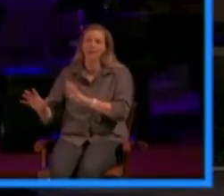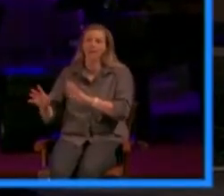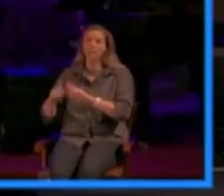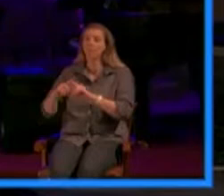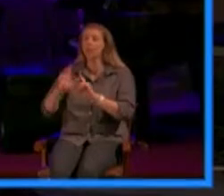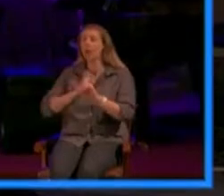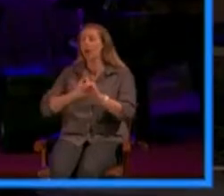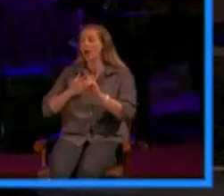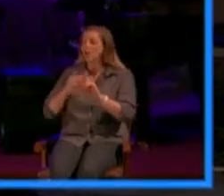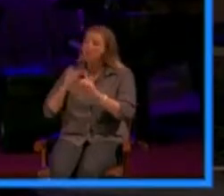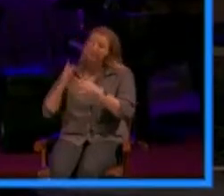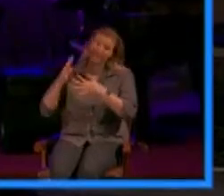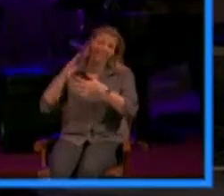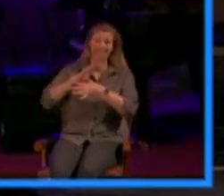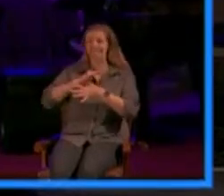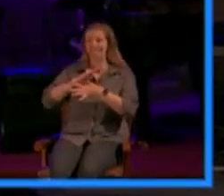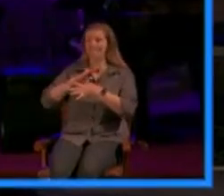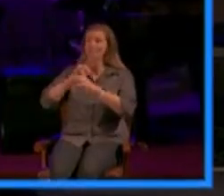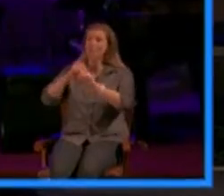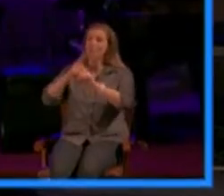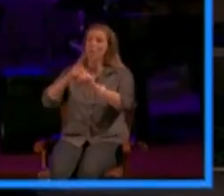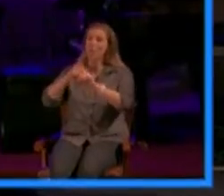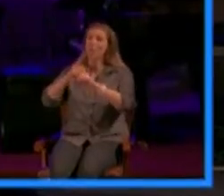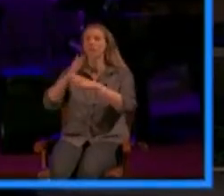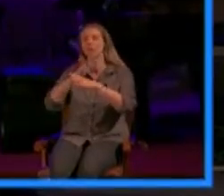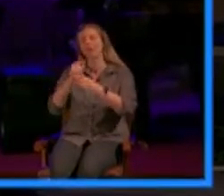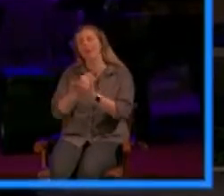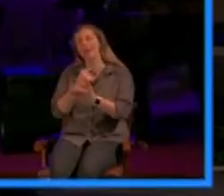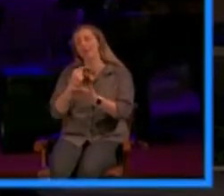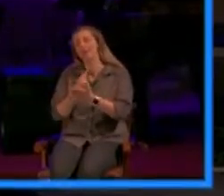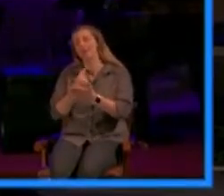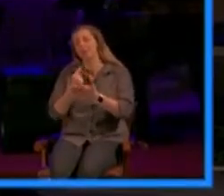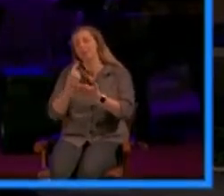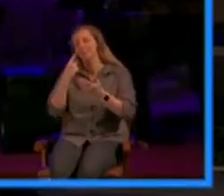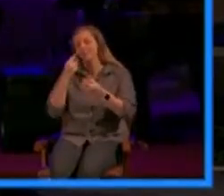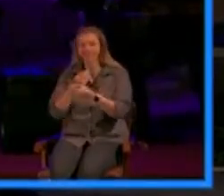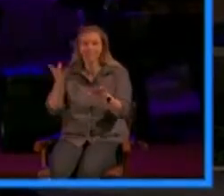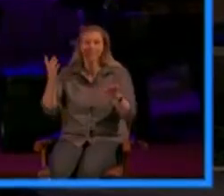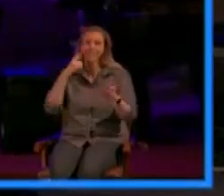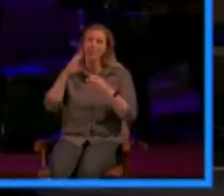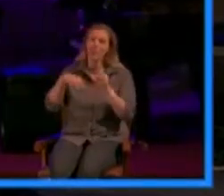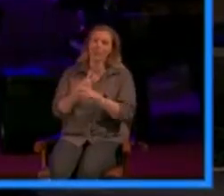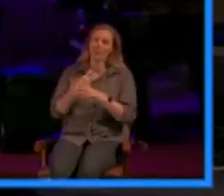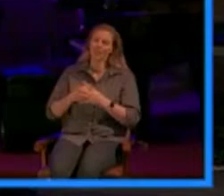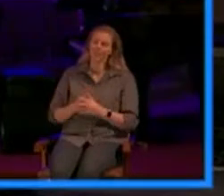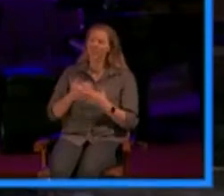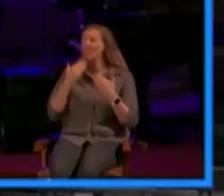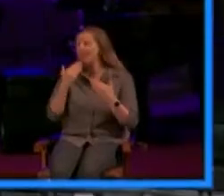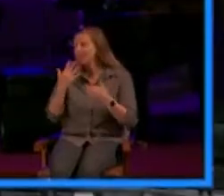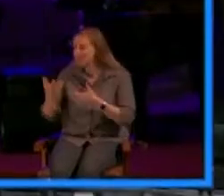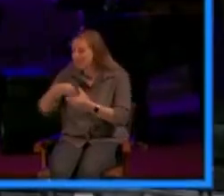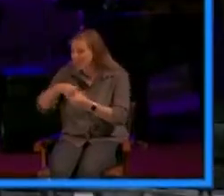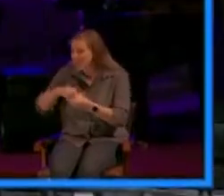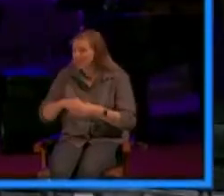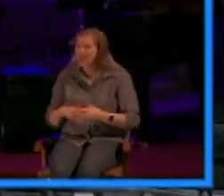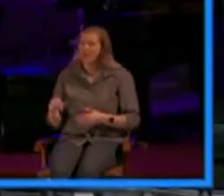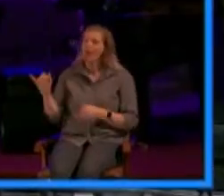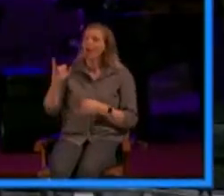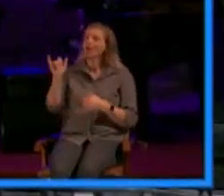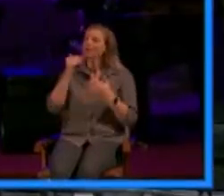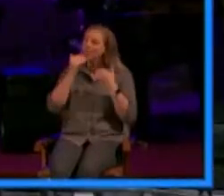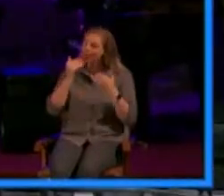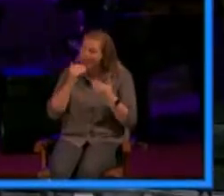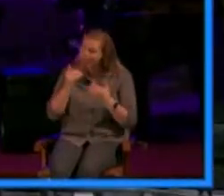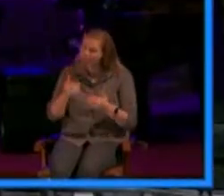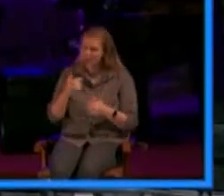Jesus in the sharing of the gospel. So I want to thank you for being a huge, huge part of that. I also want to thank you sort of in advance. I asked Pastor